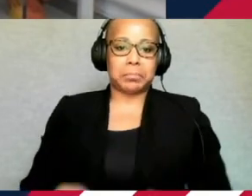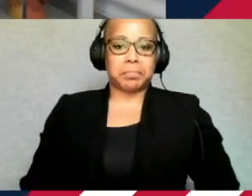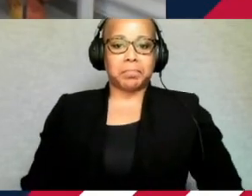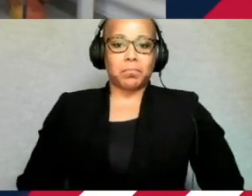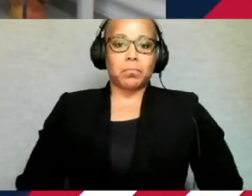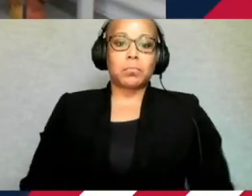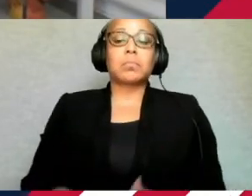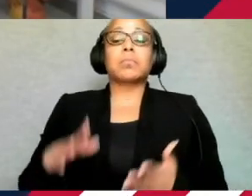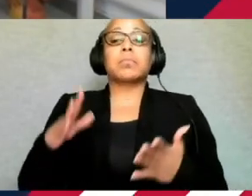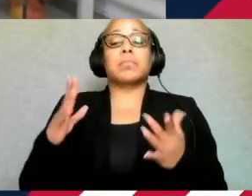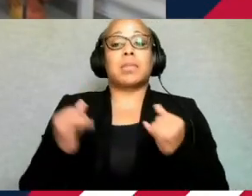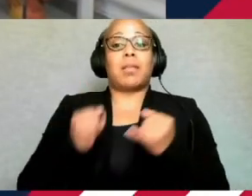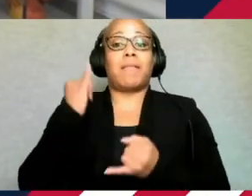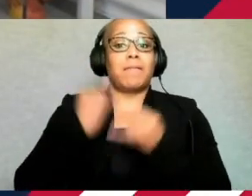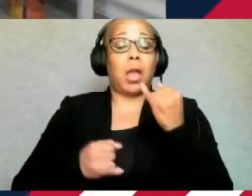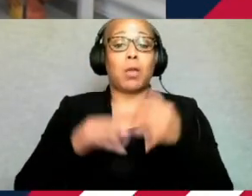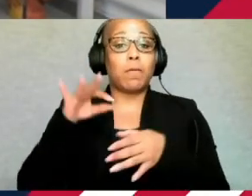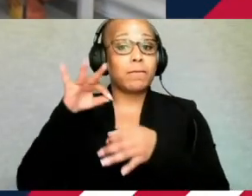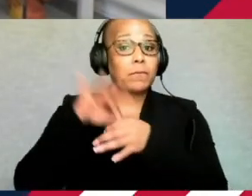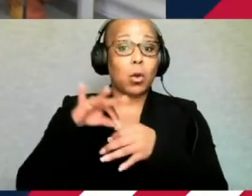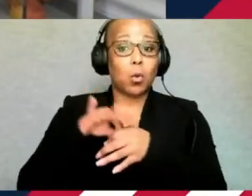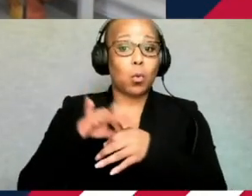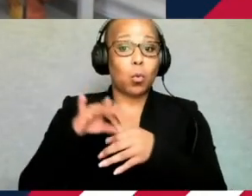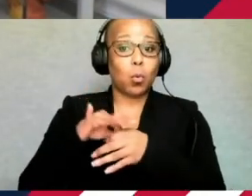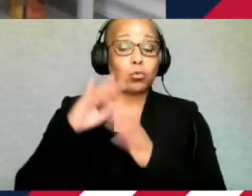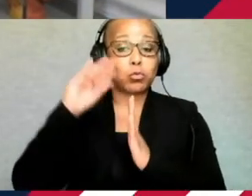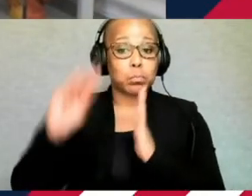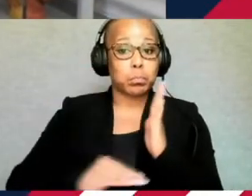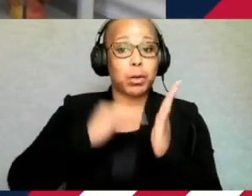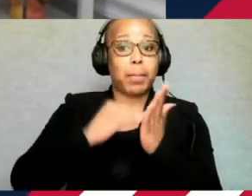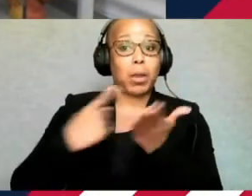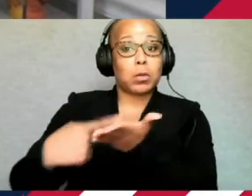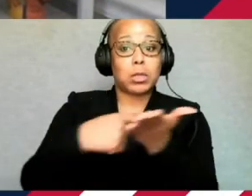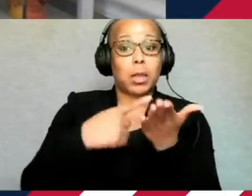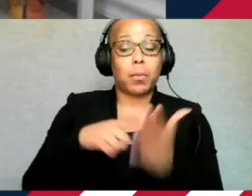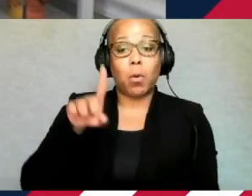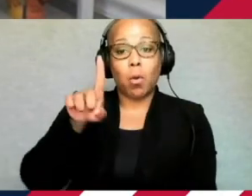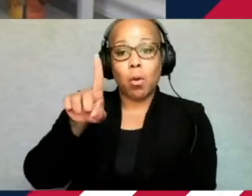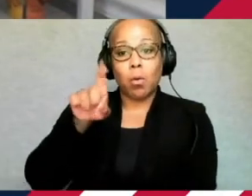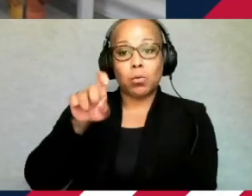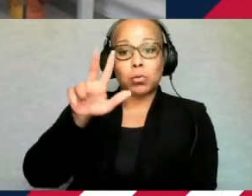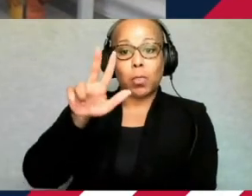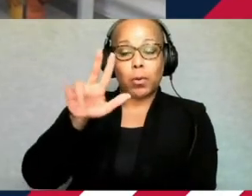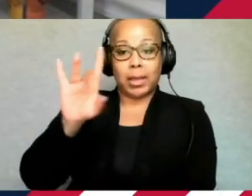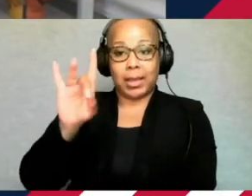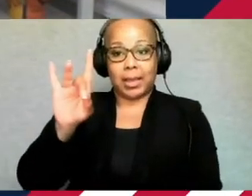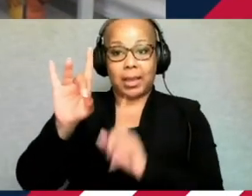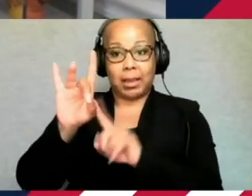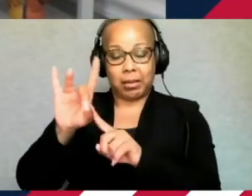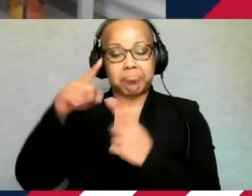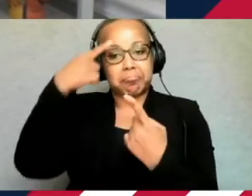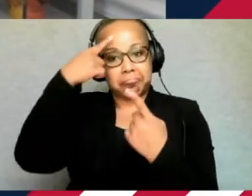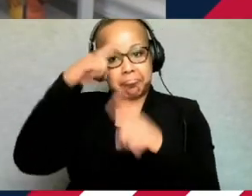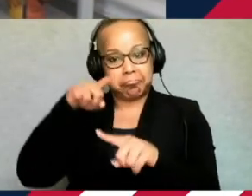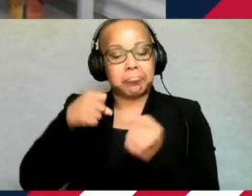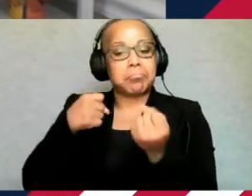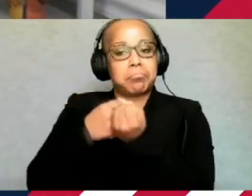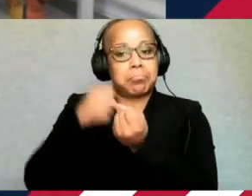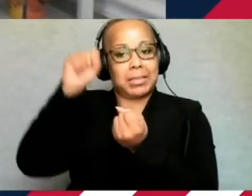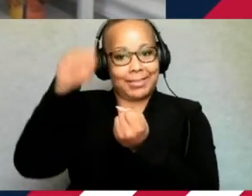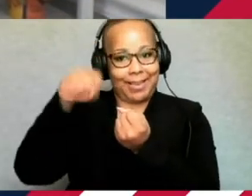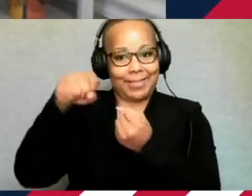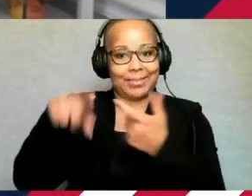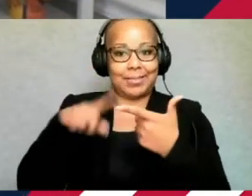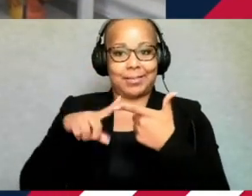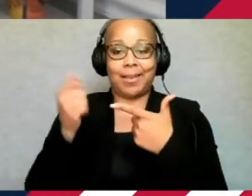The final vote to put it back on the table is 138 for yes,